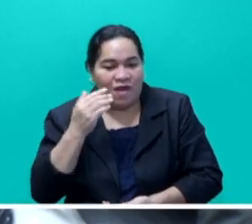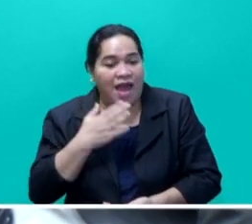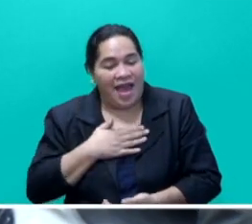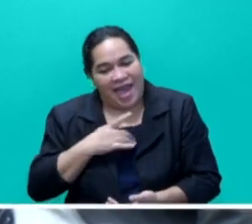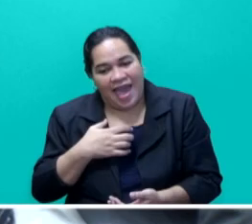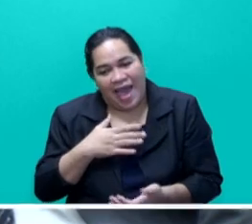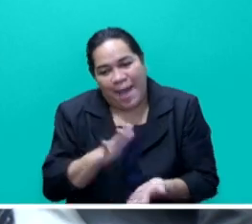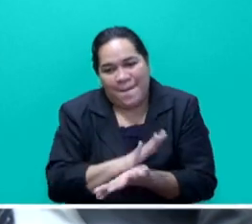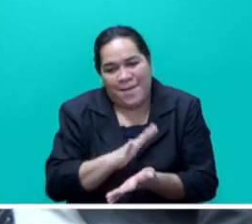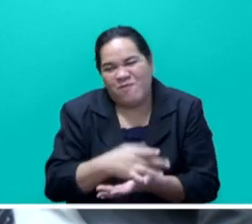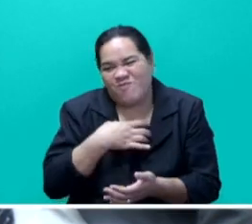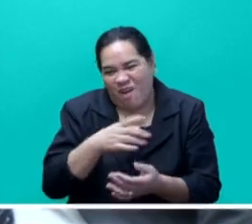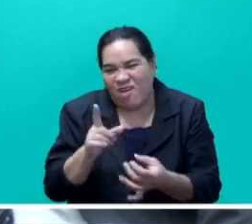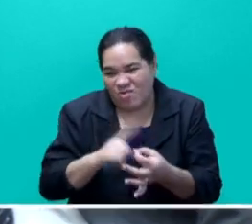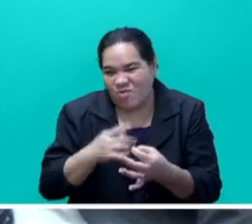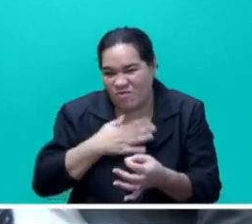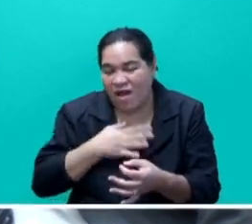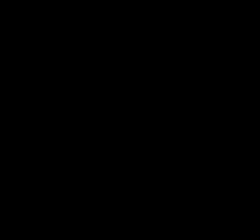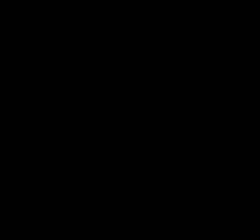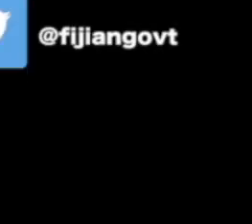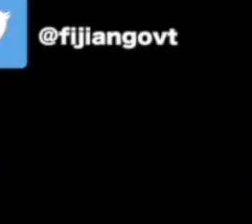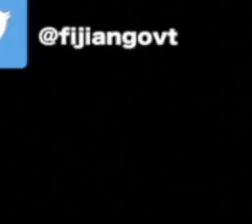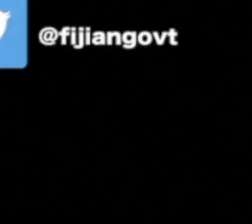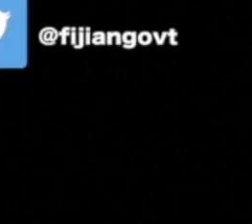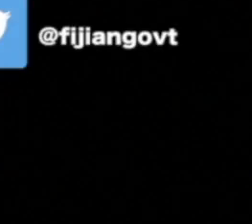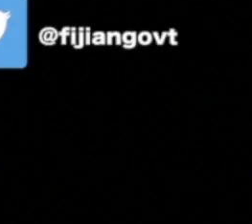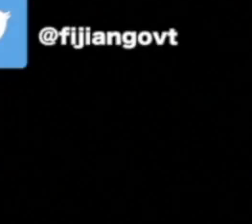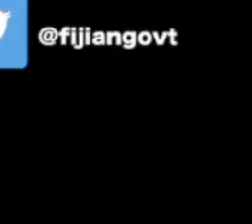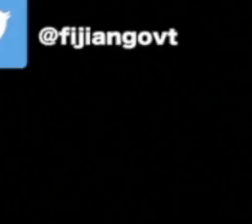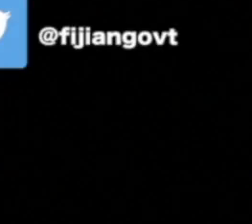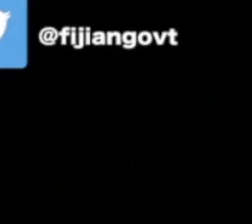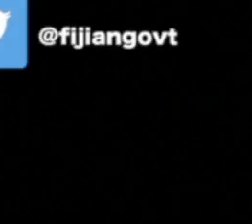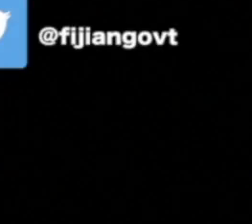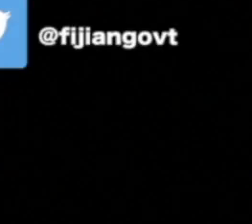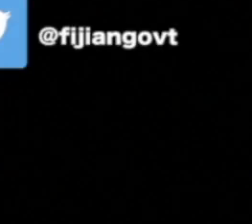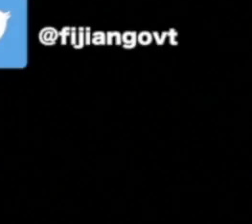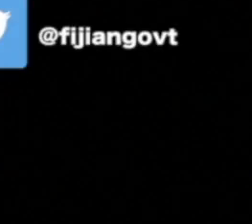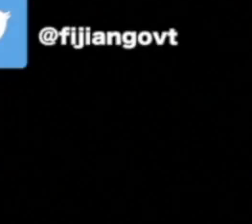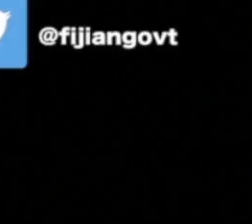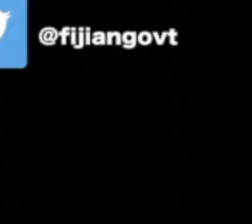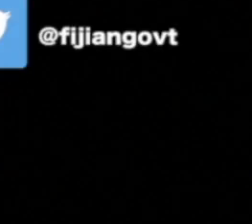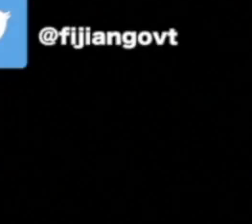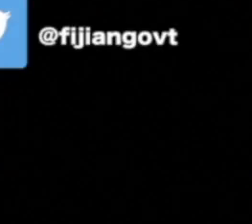further questions if needed. Thank you, Mr. Speaker, sir. Thank the Honourable Minister.